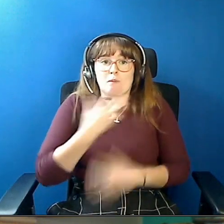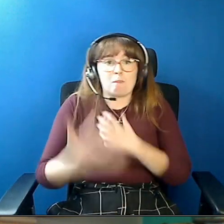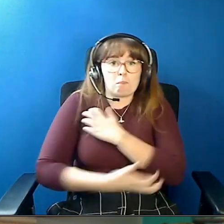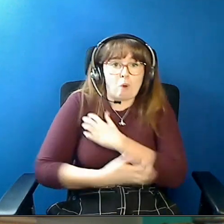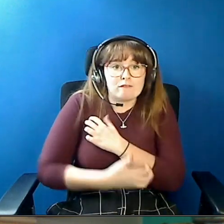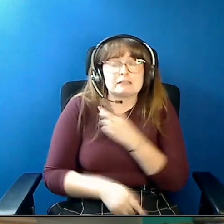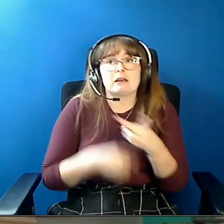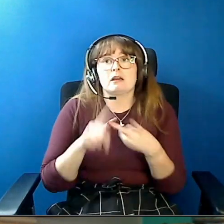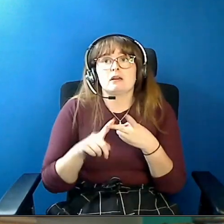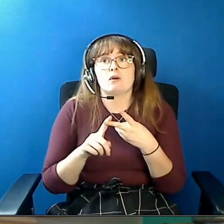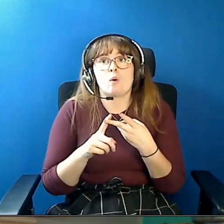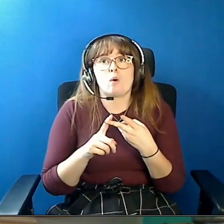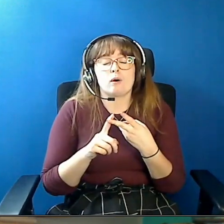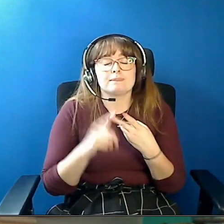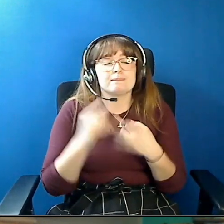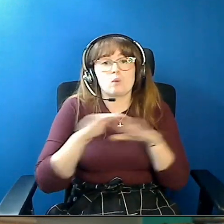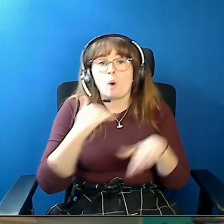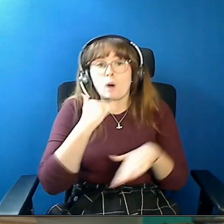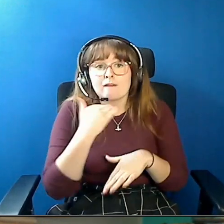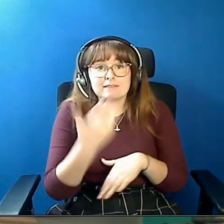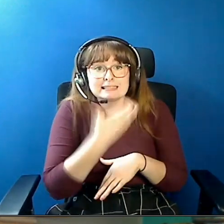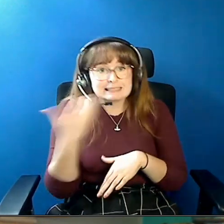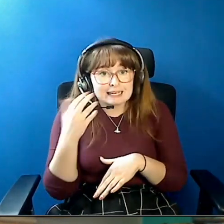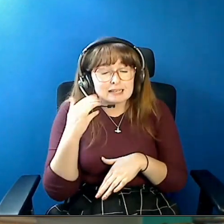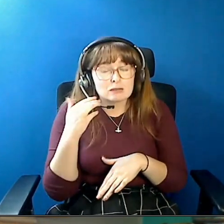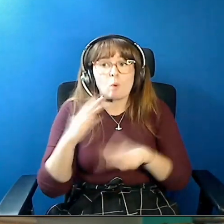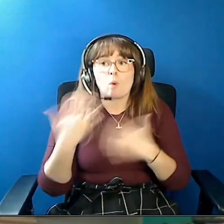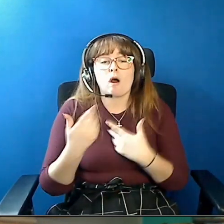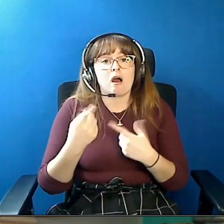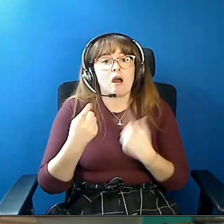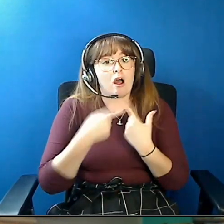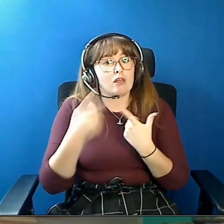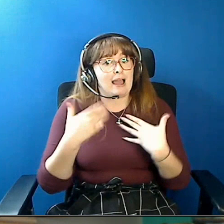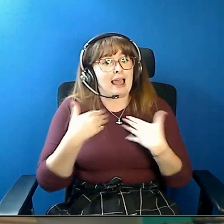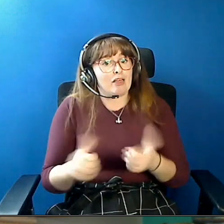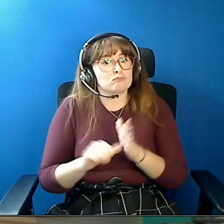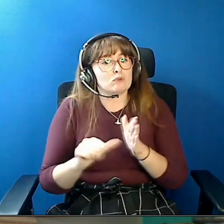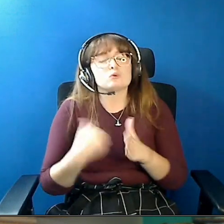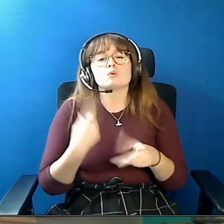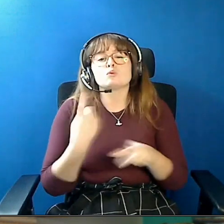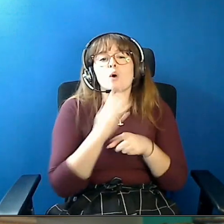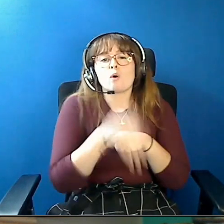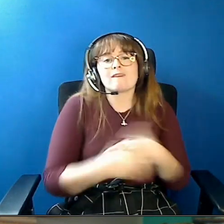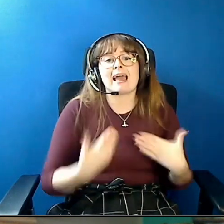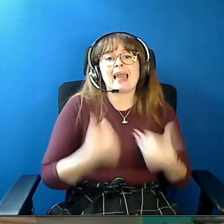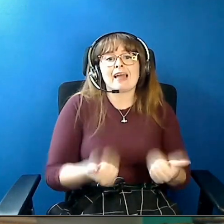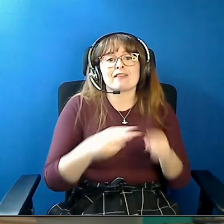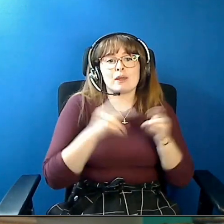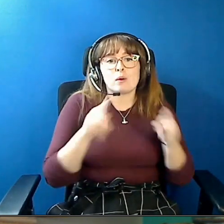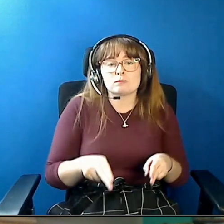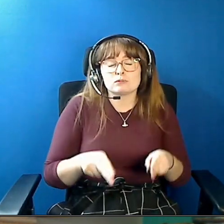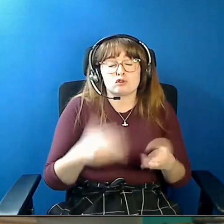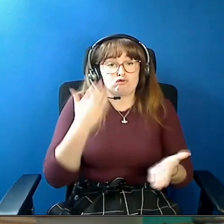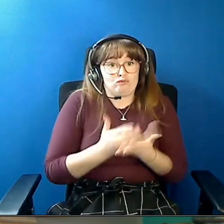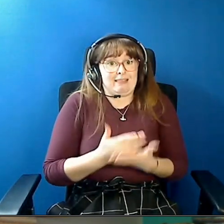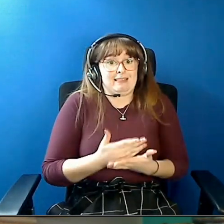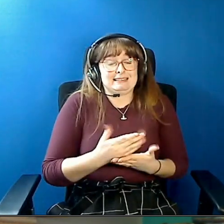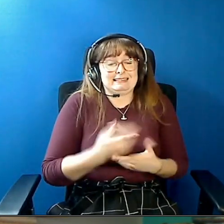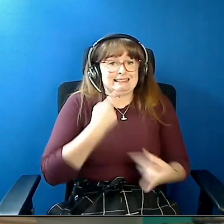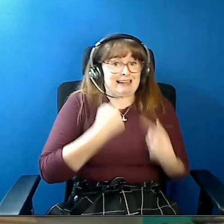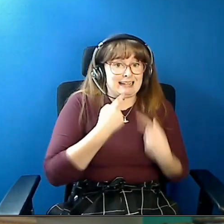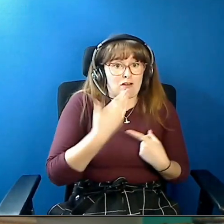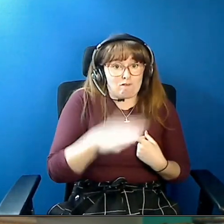of underheating, of other kind of health conditions. So when we talk about healthy homes, I think real-time data and from sensors is going